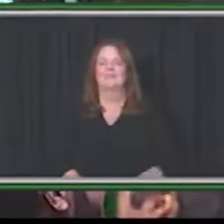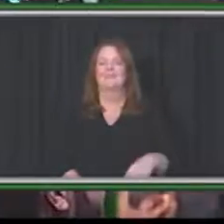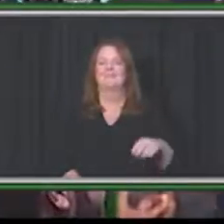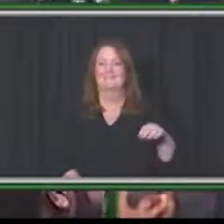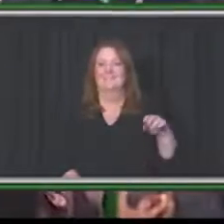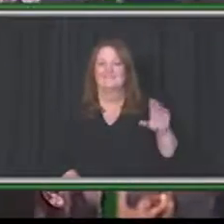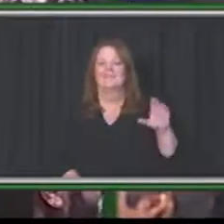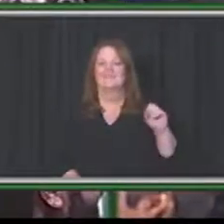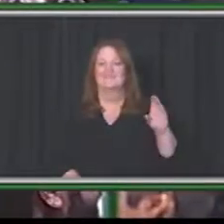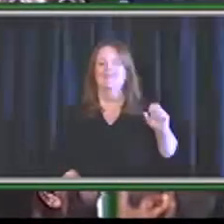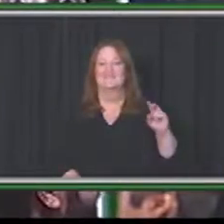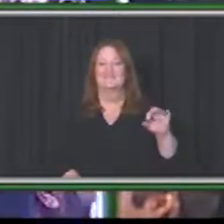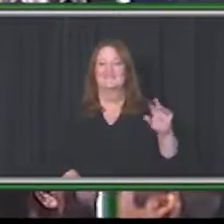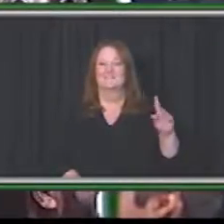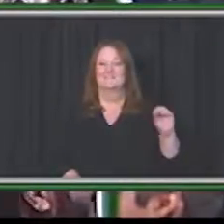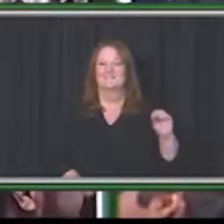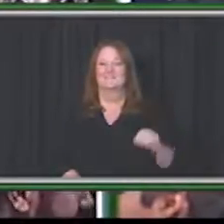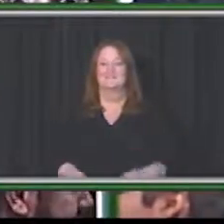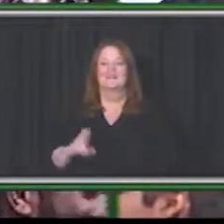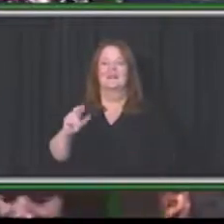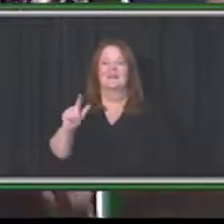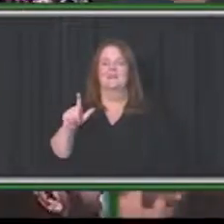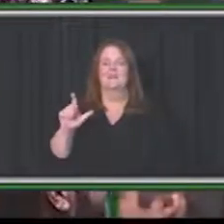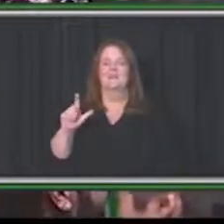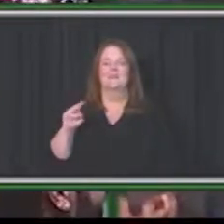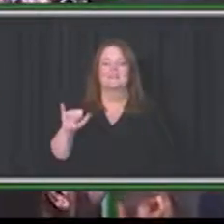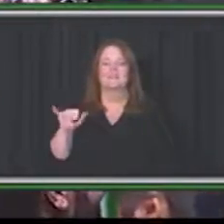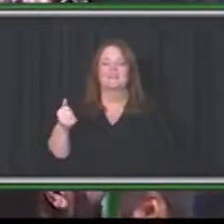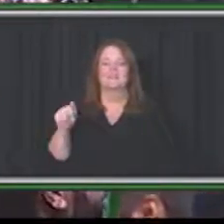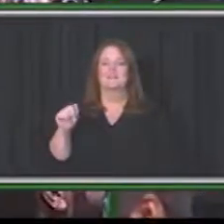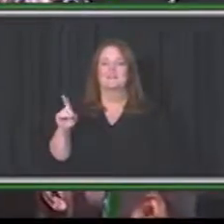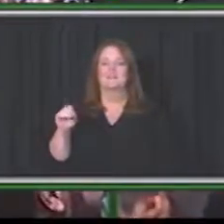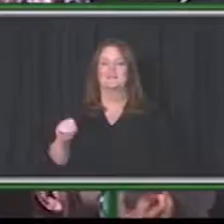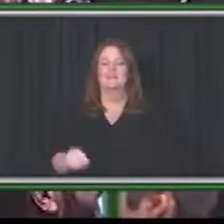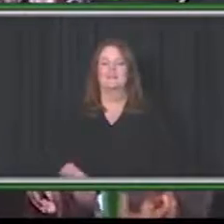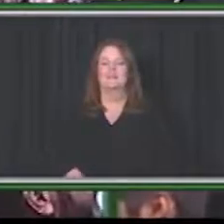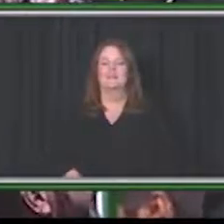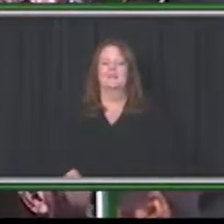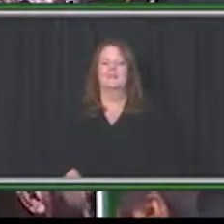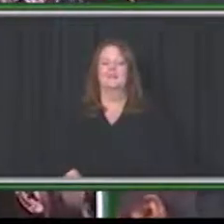Cassie Federico. Rachel Mahado.